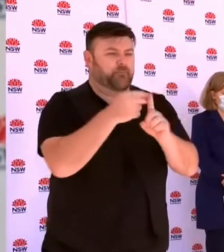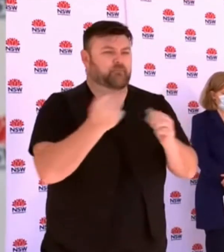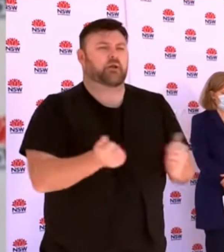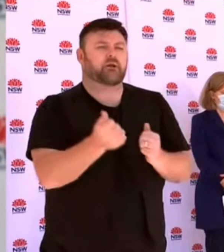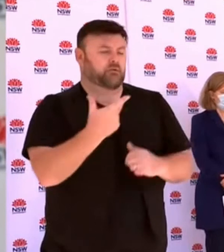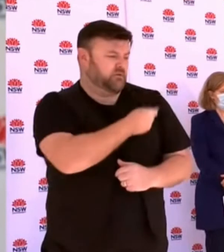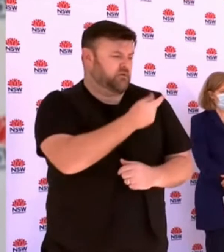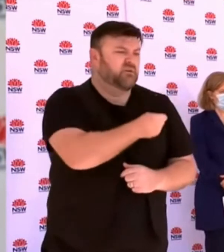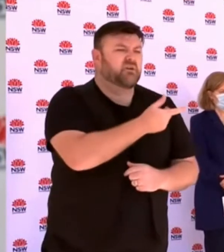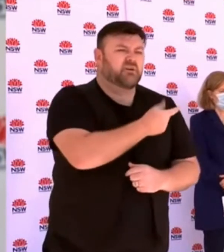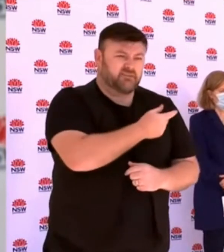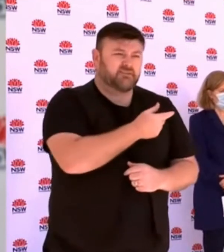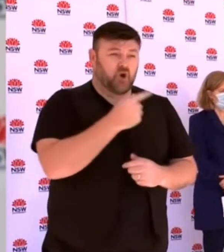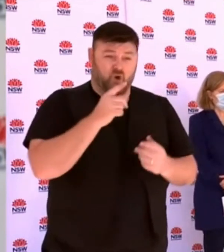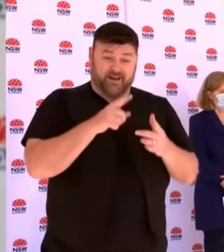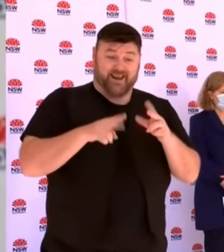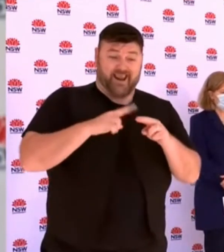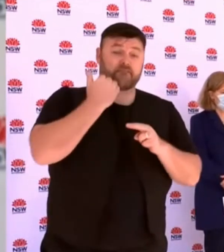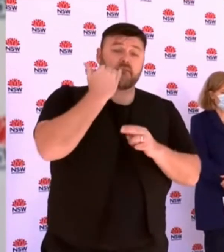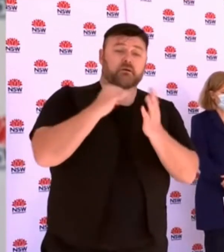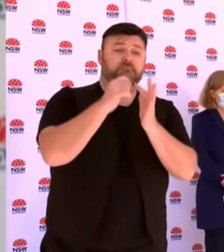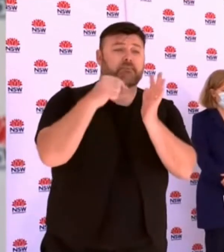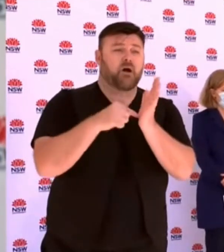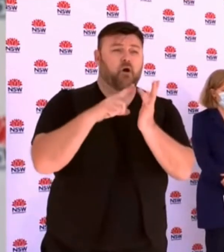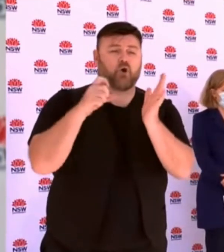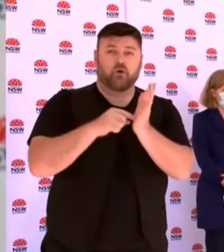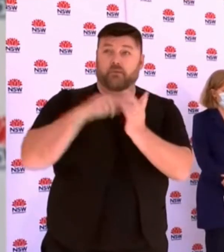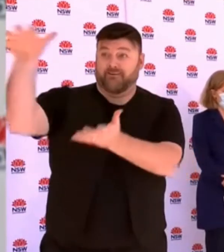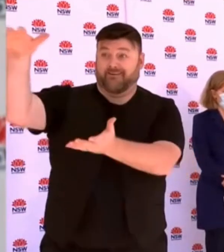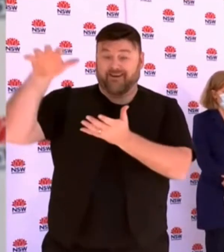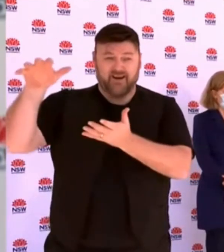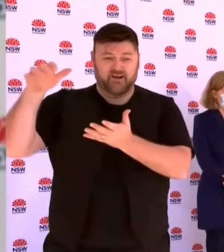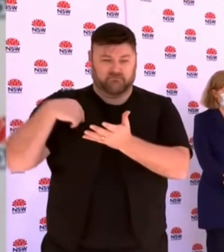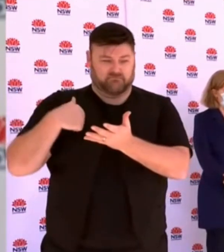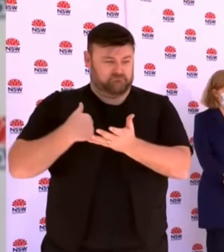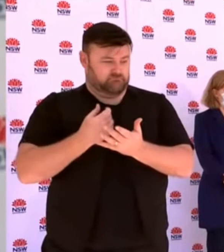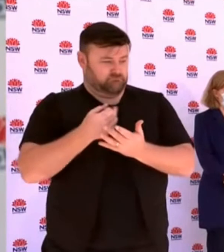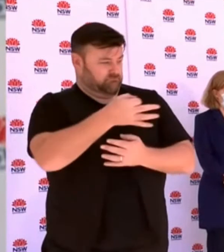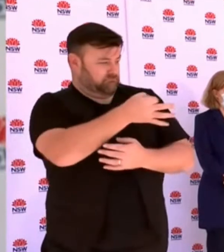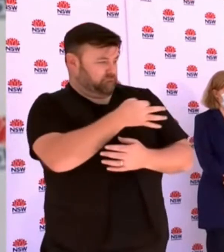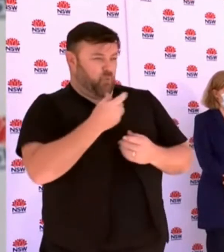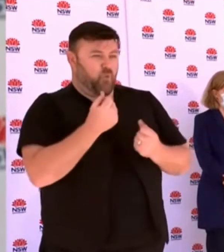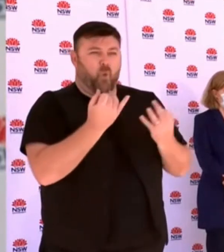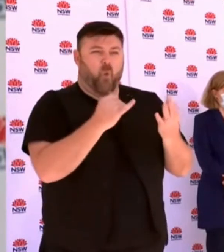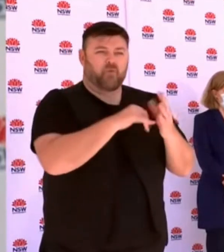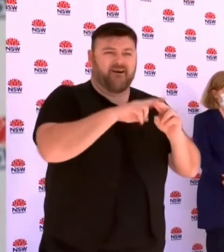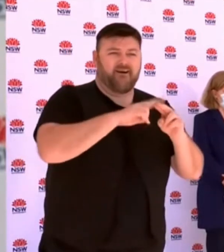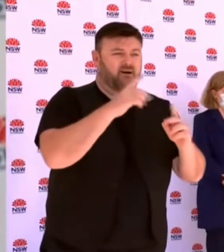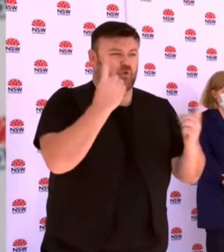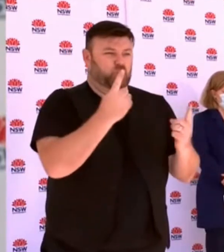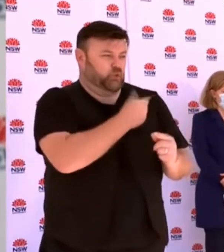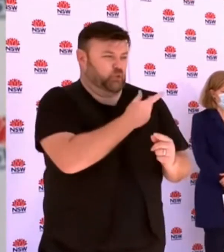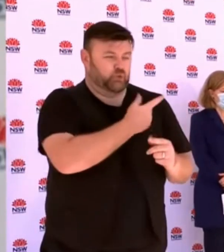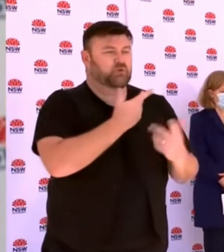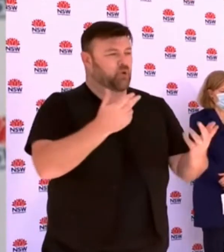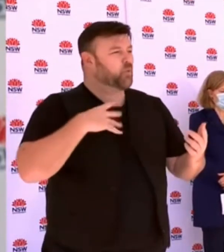the challenge then becomes to make sure you use them as quickly as you can, and that's why I've been calling on through National Cabinet process to make sure that